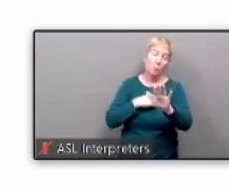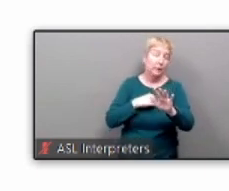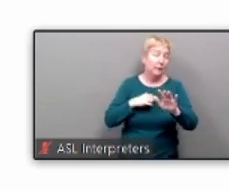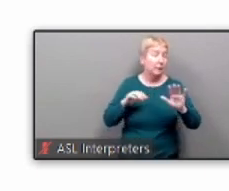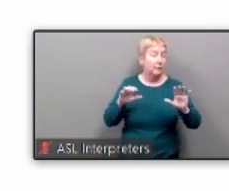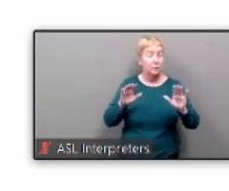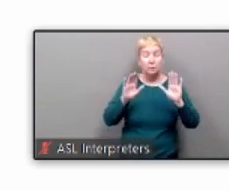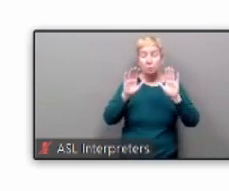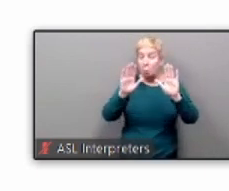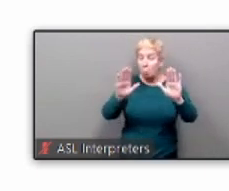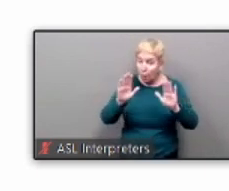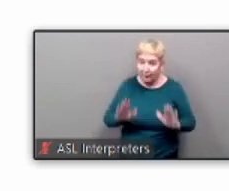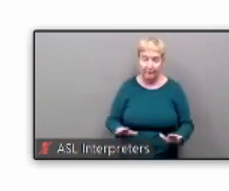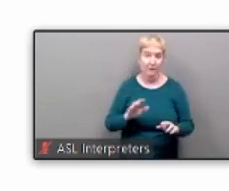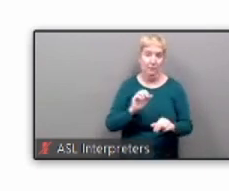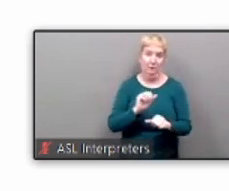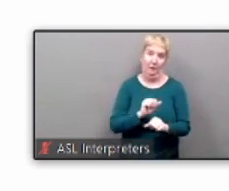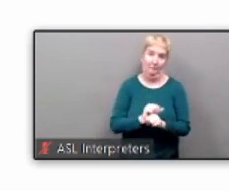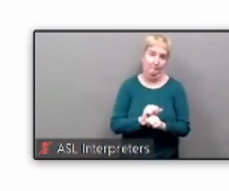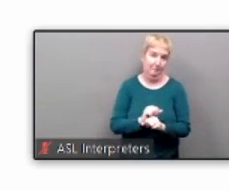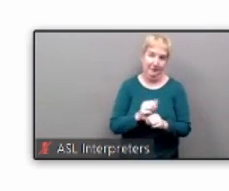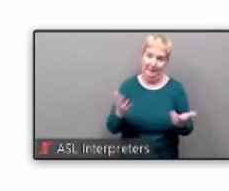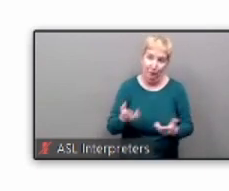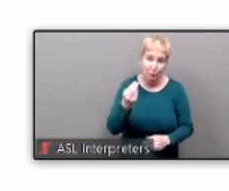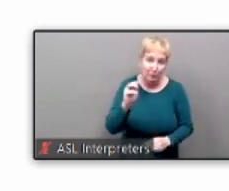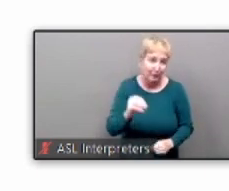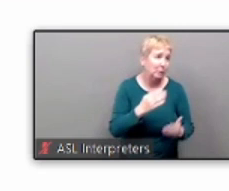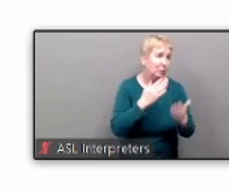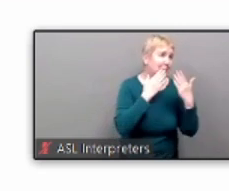job. Thank you for the work you're doing in New Mexico. We're